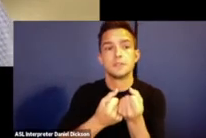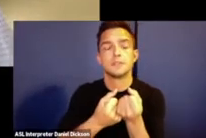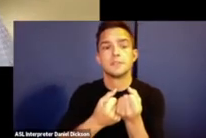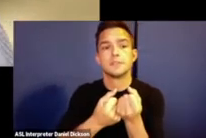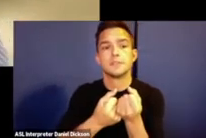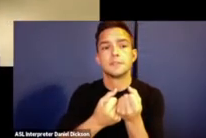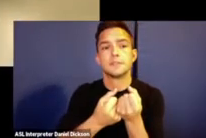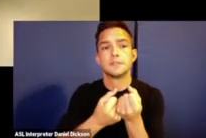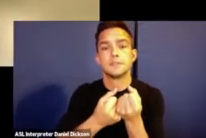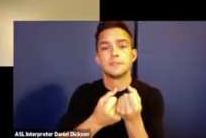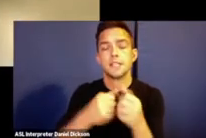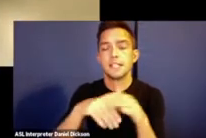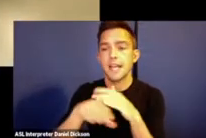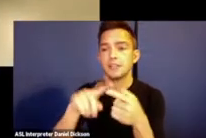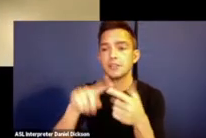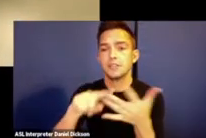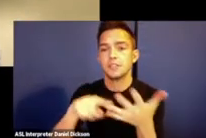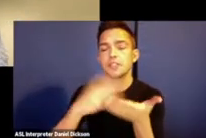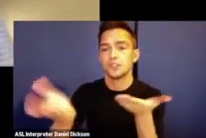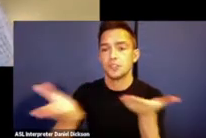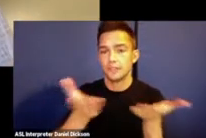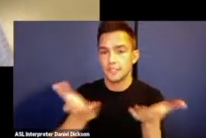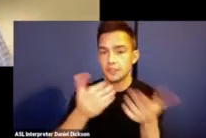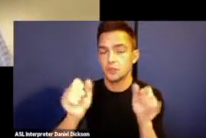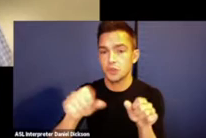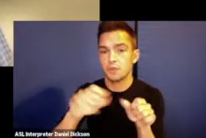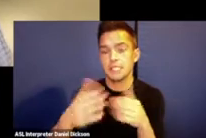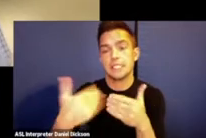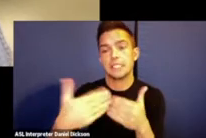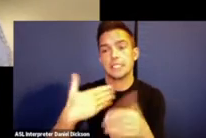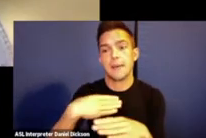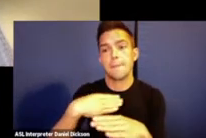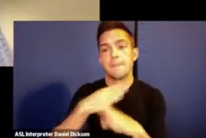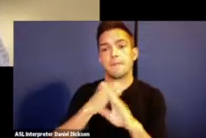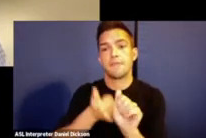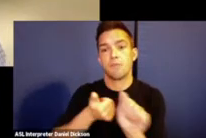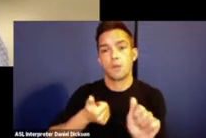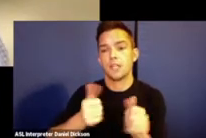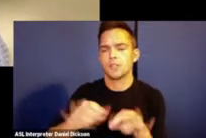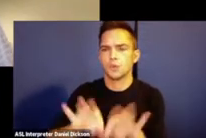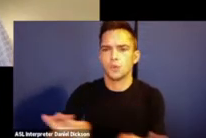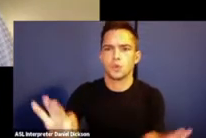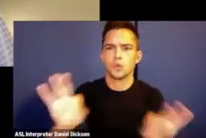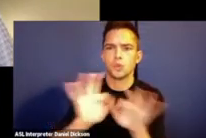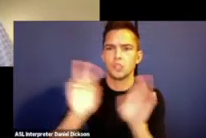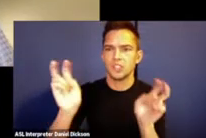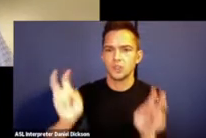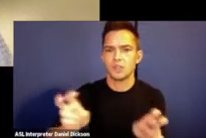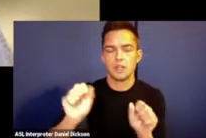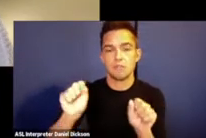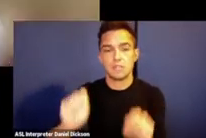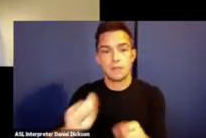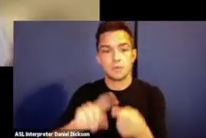and approaches and access to the appropriate services could be easily prevented. So it's a crucial issue that being able to